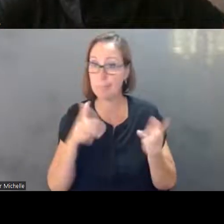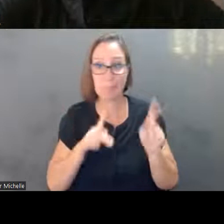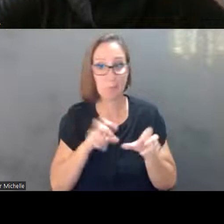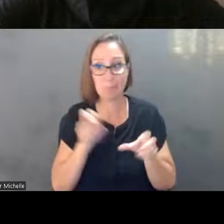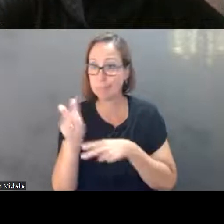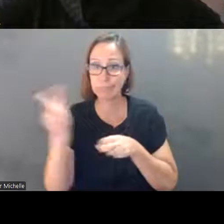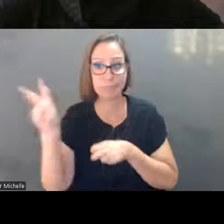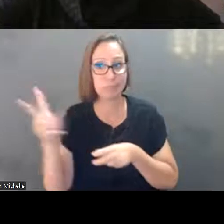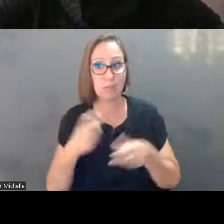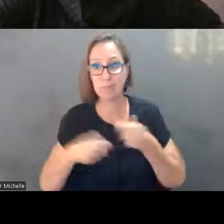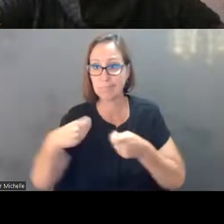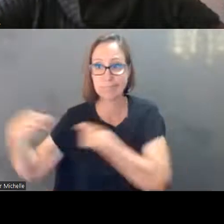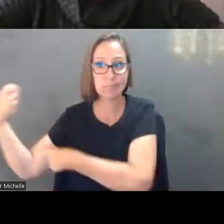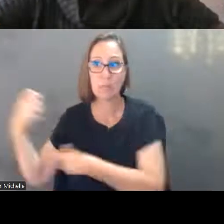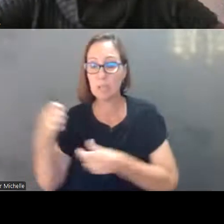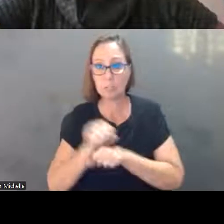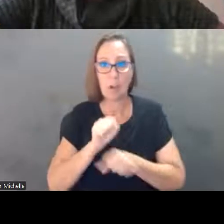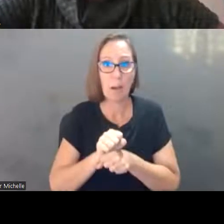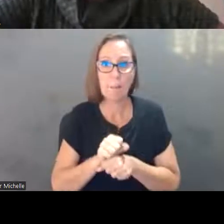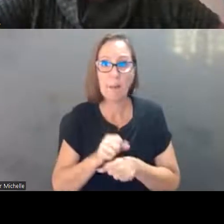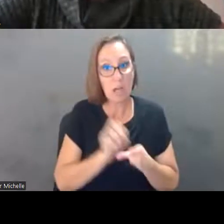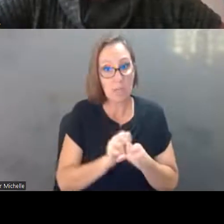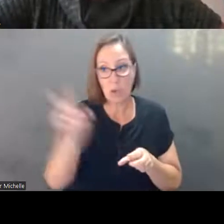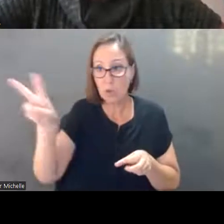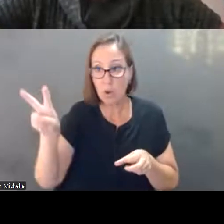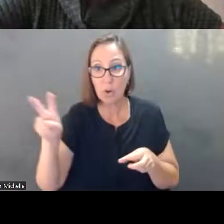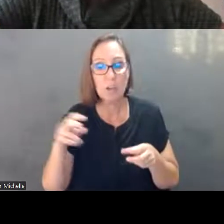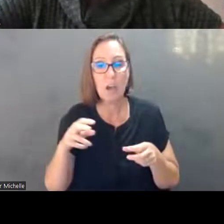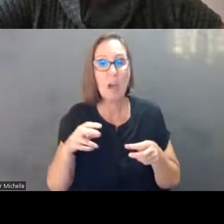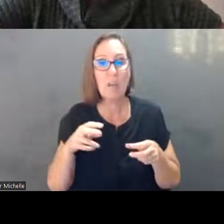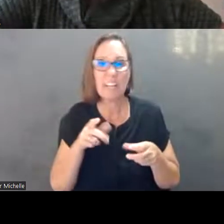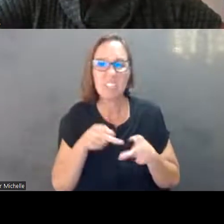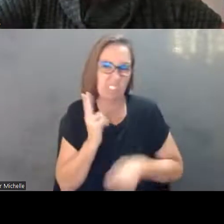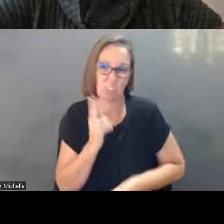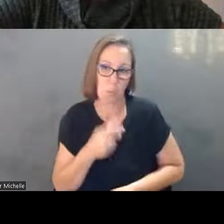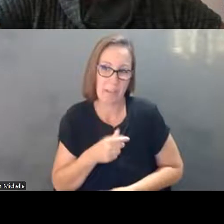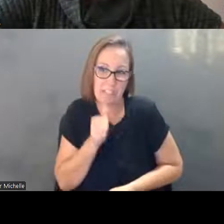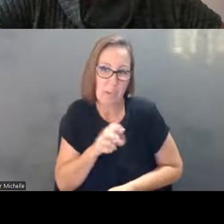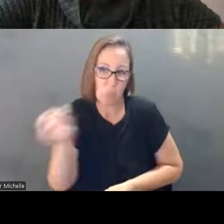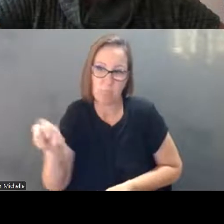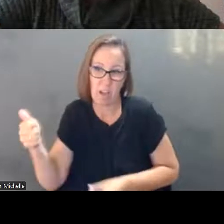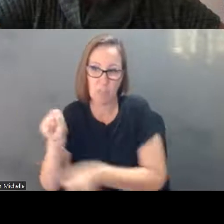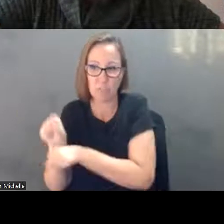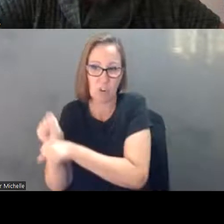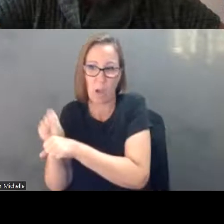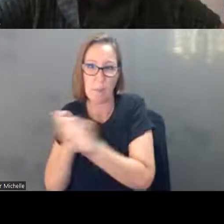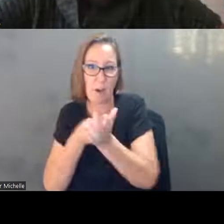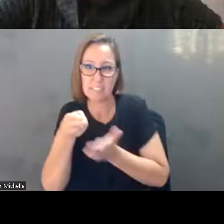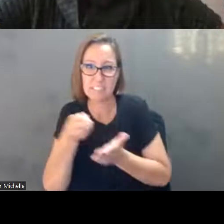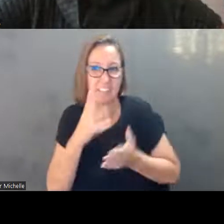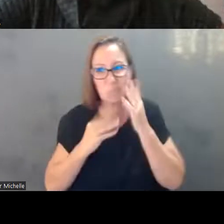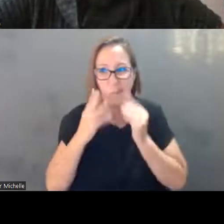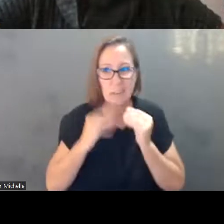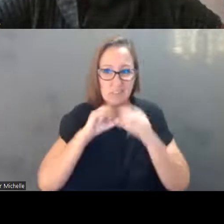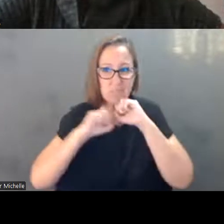lot of people, when they turn over out of their jobs, don't even turn over into another job. They basically just leave the workforce entirely, because the whole experience can be